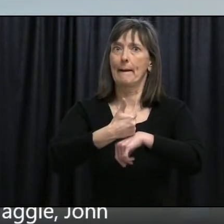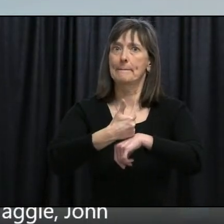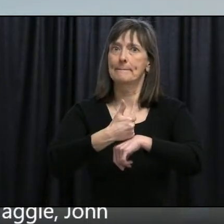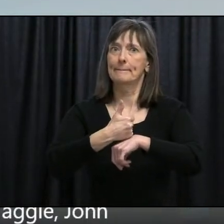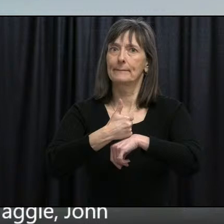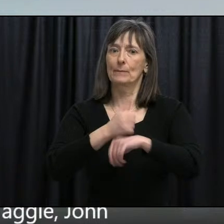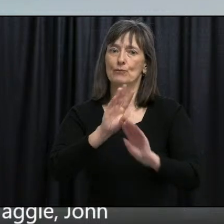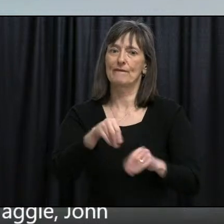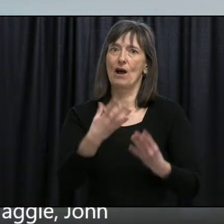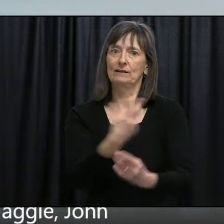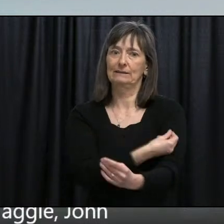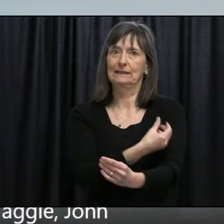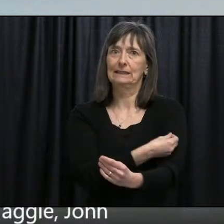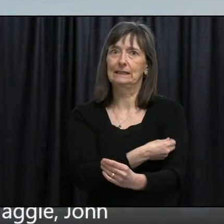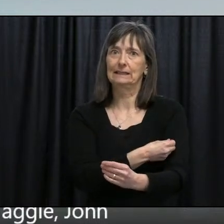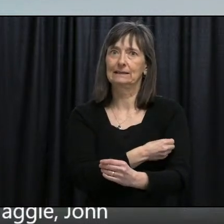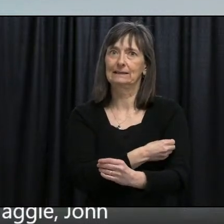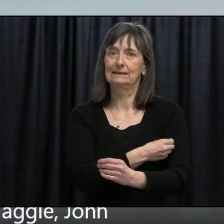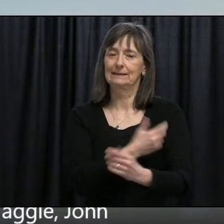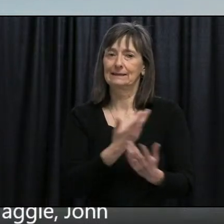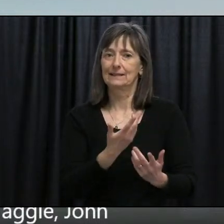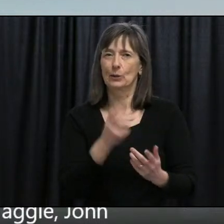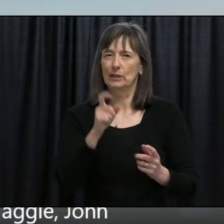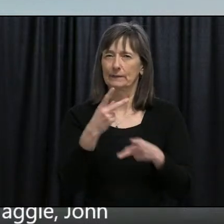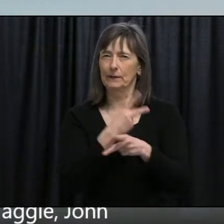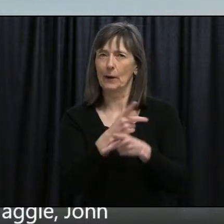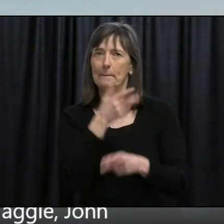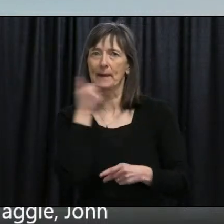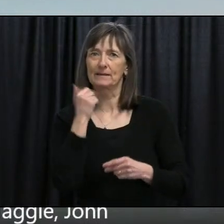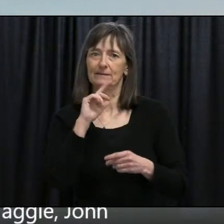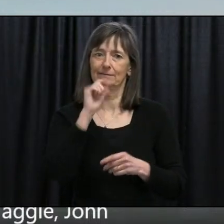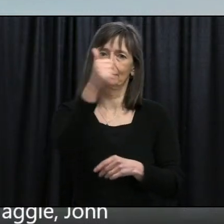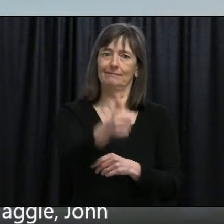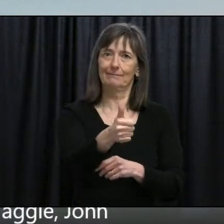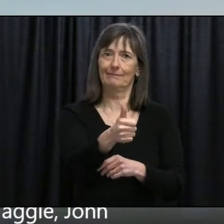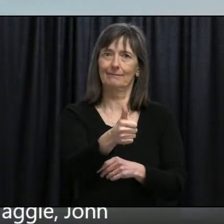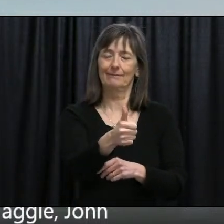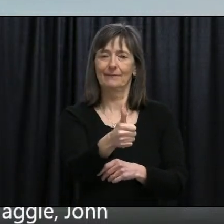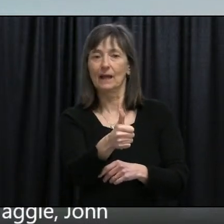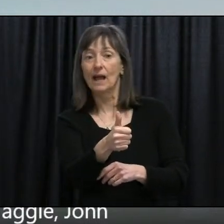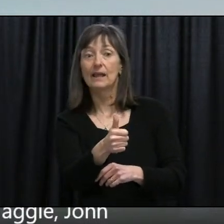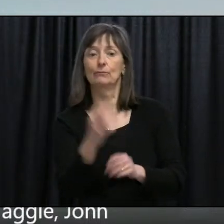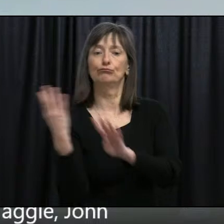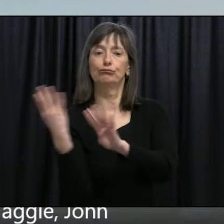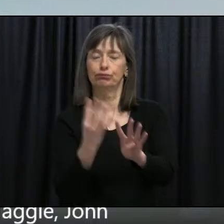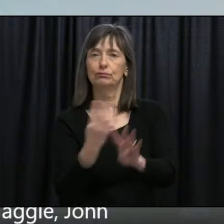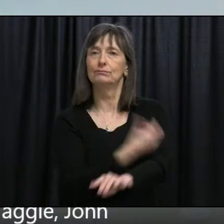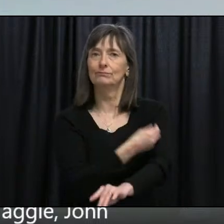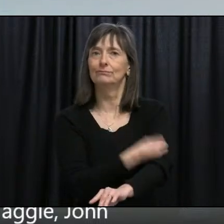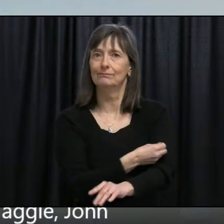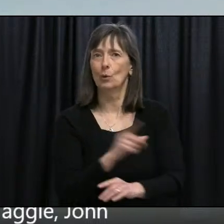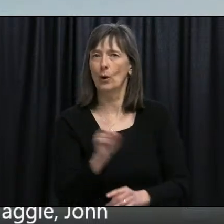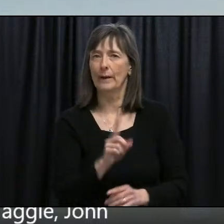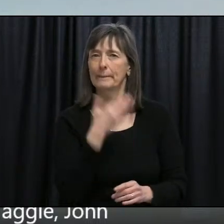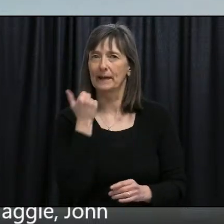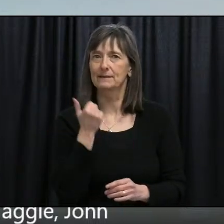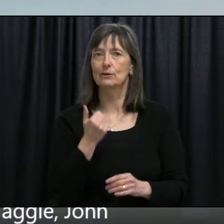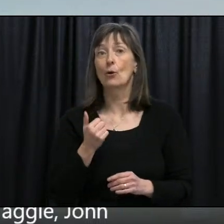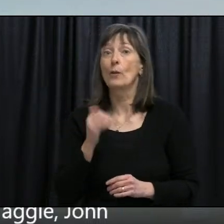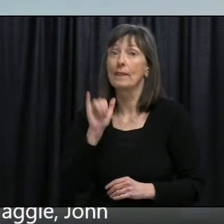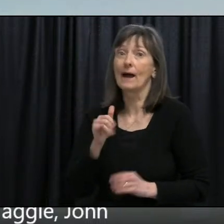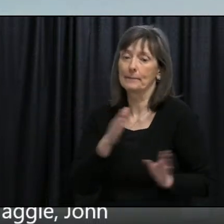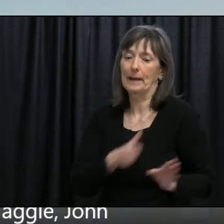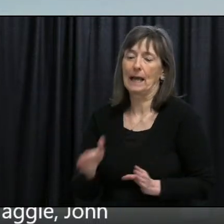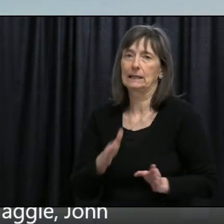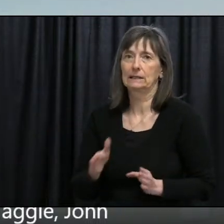that had to be navigated. So that was part of the challenge. And I